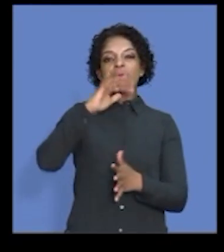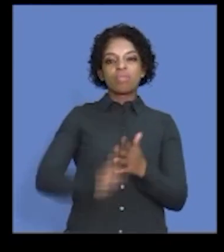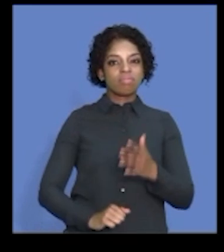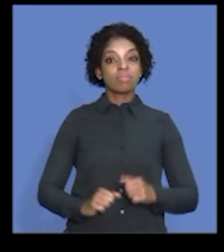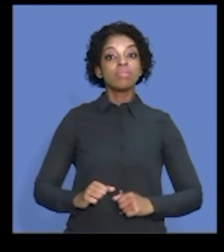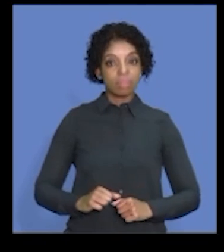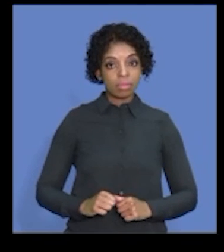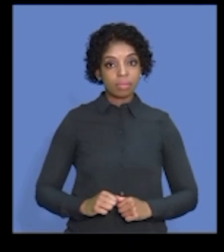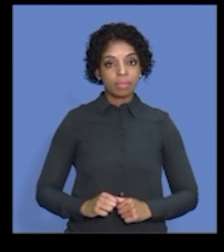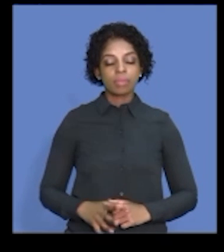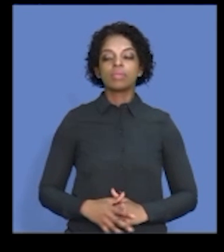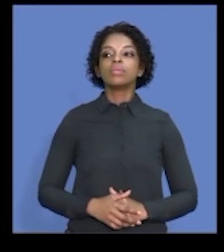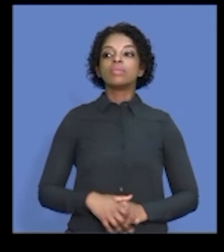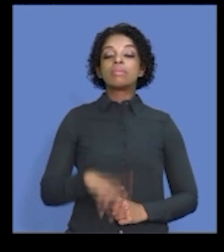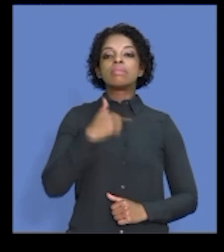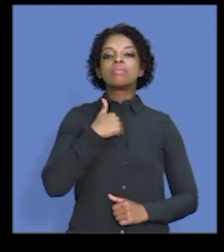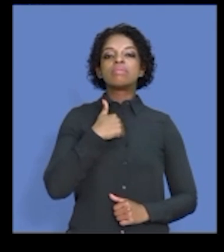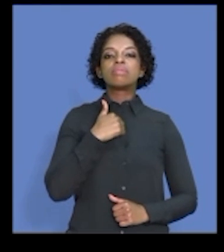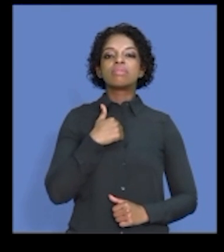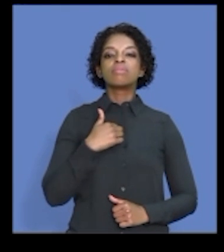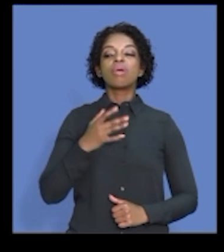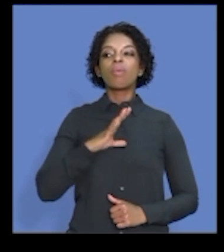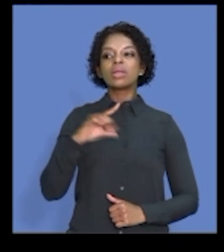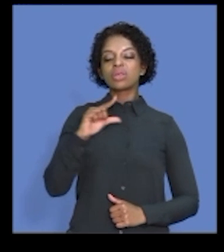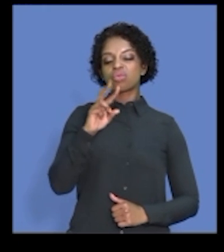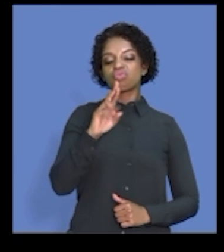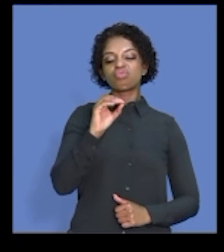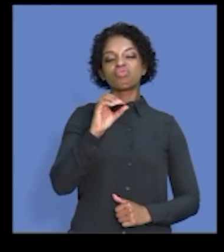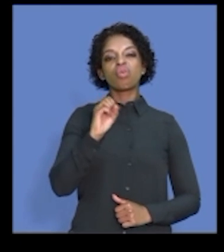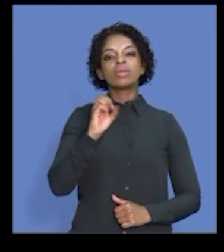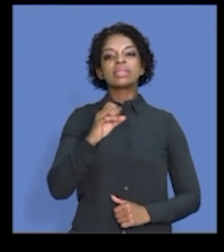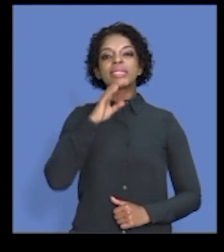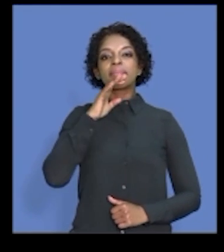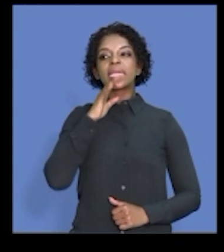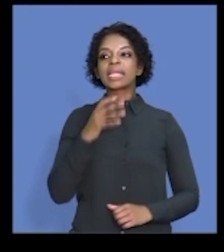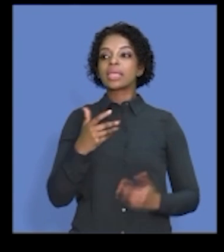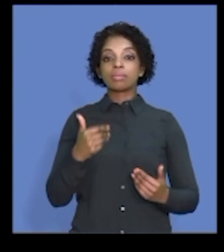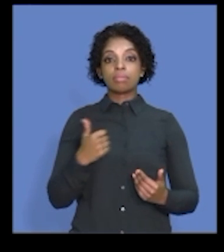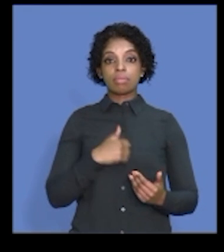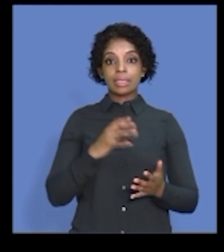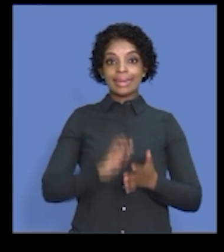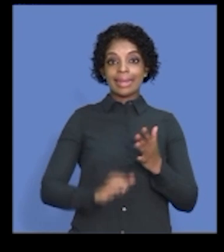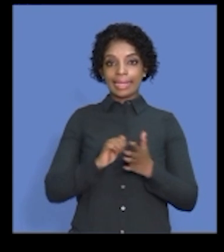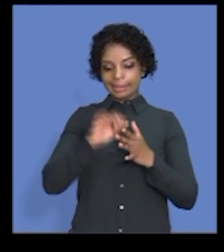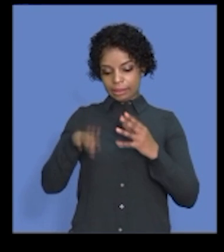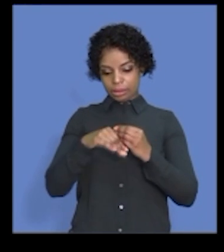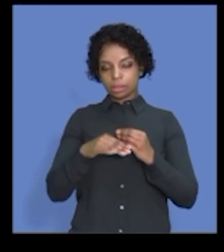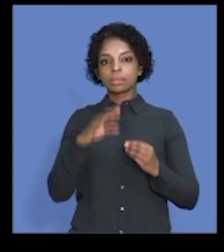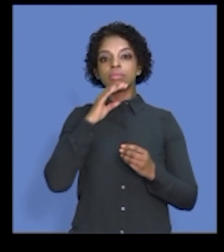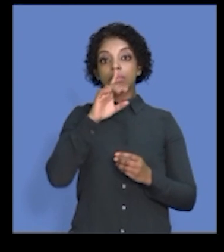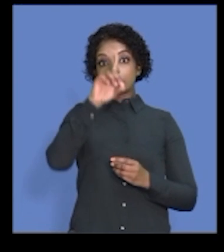and if I want my gross salary, I've got to add my deductions. This one